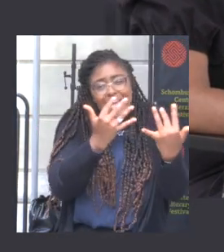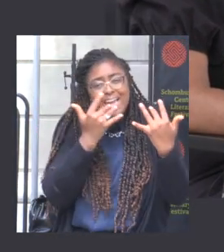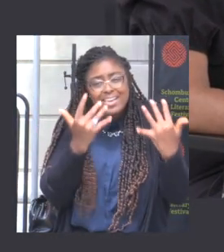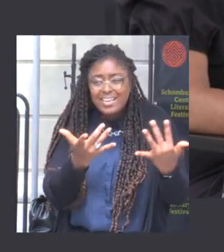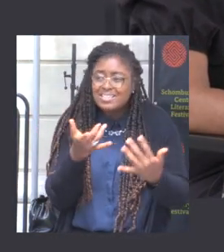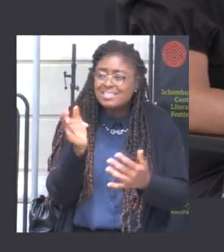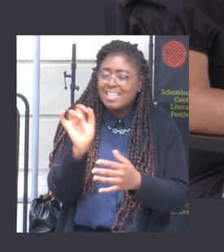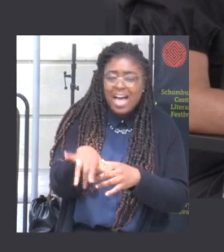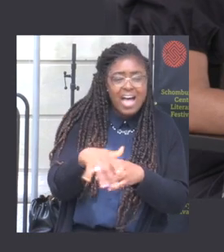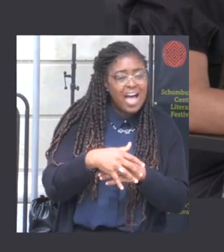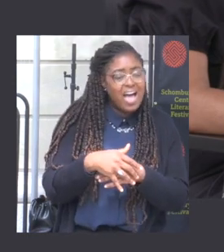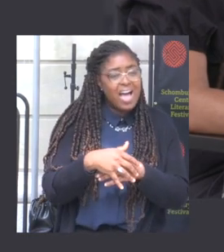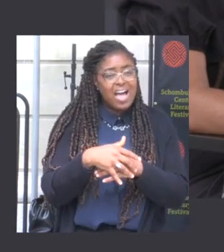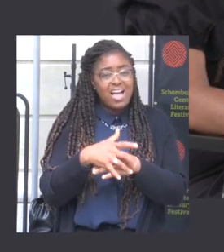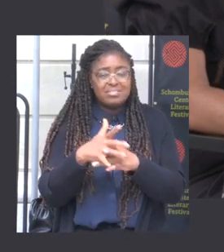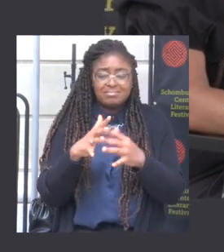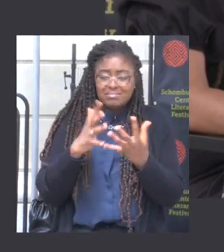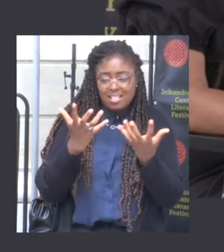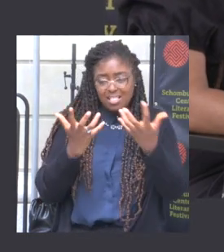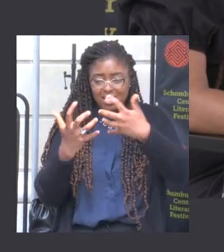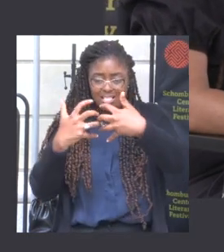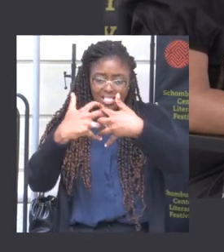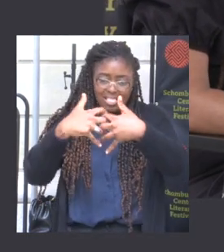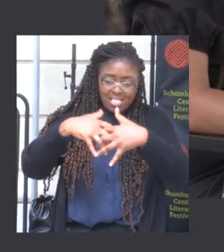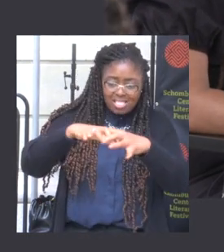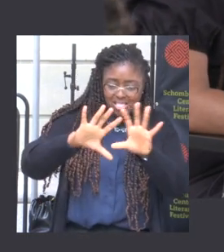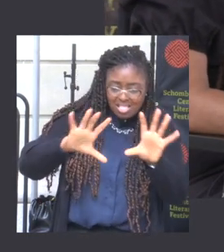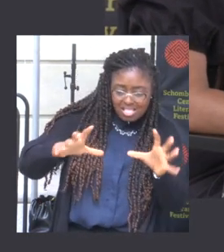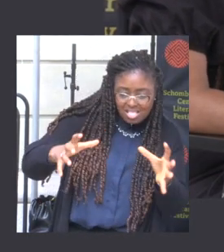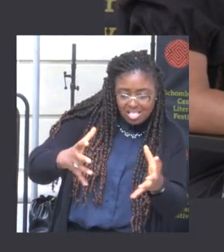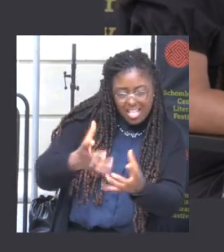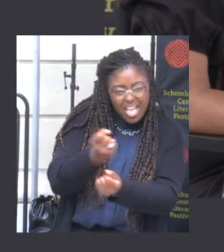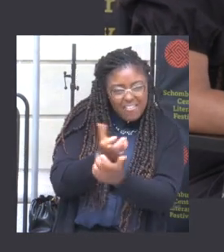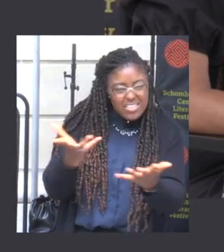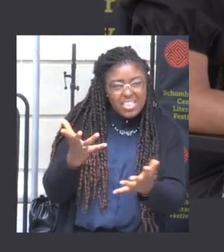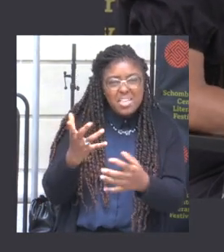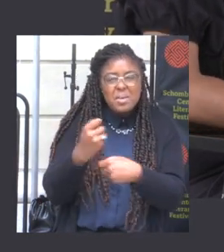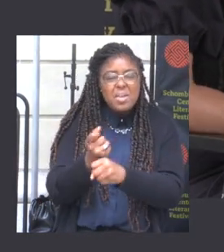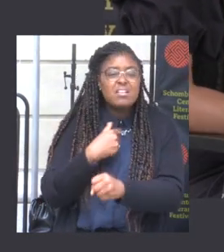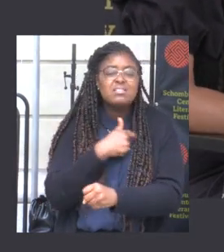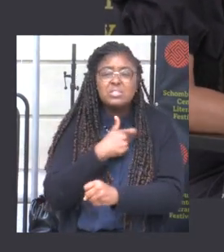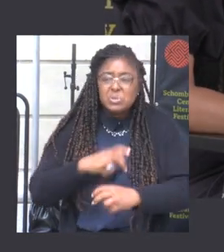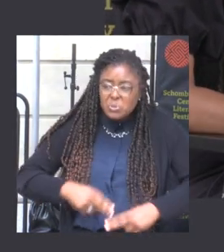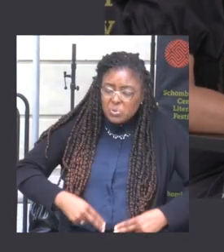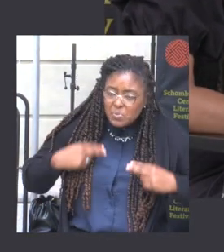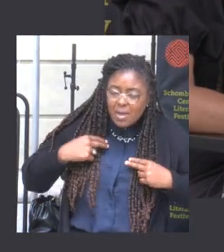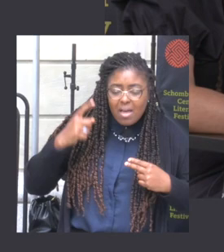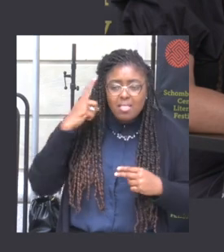of melding of like all the things that make us human. And I think